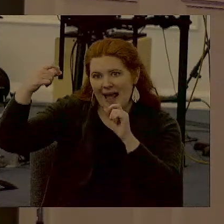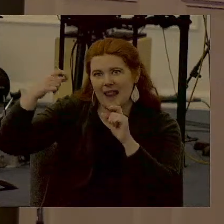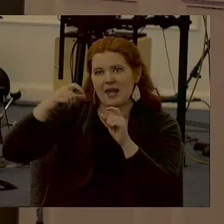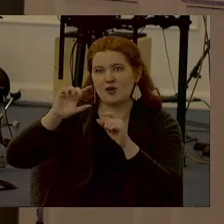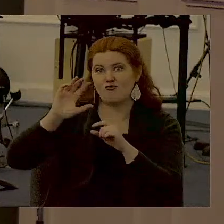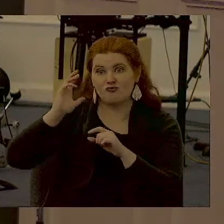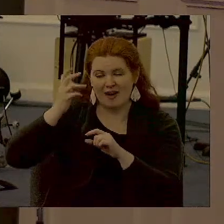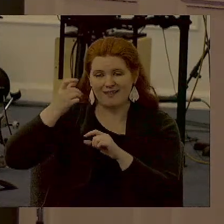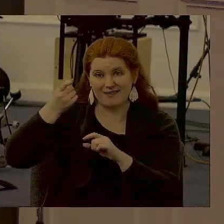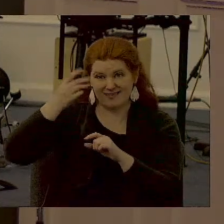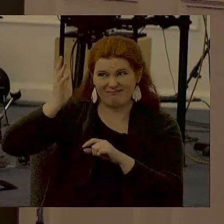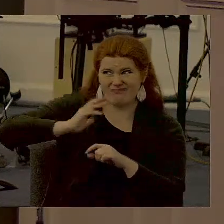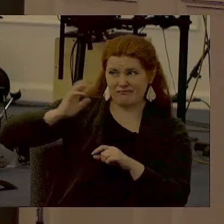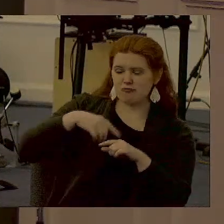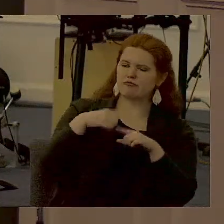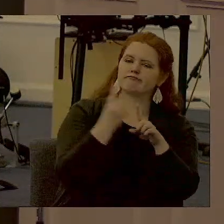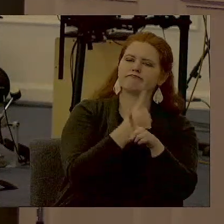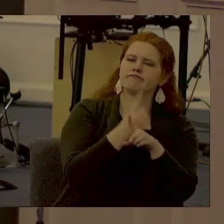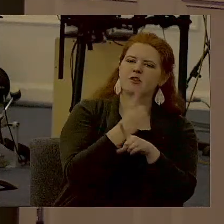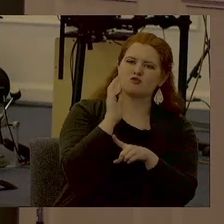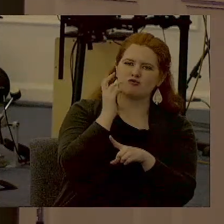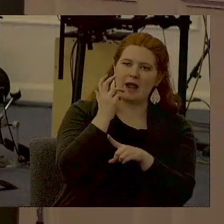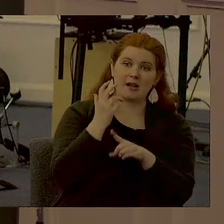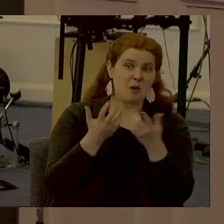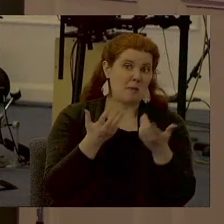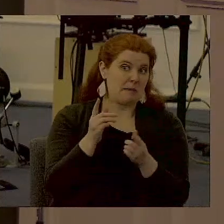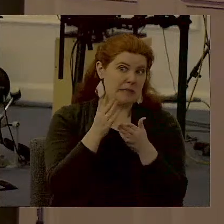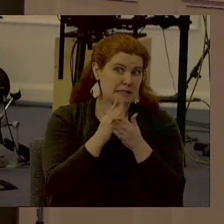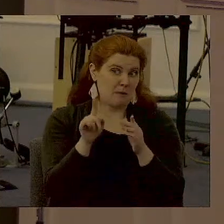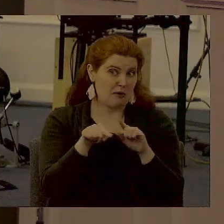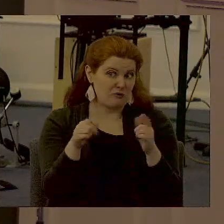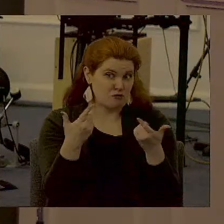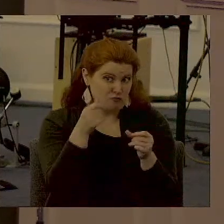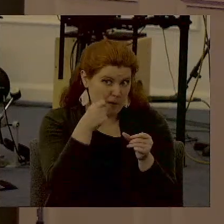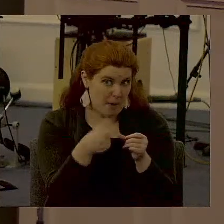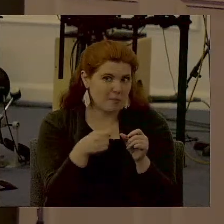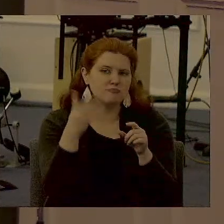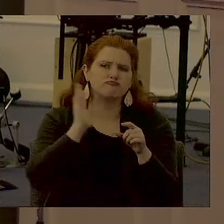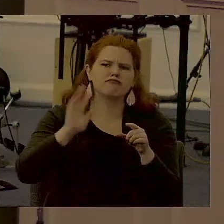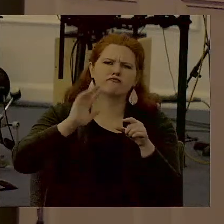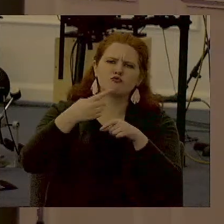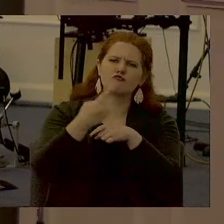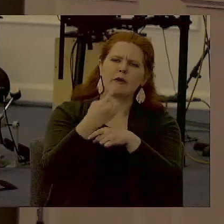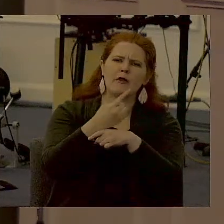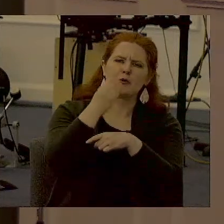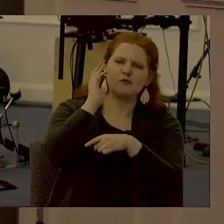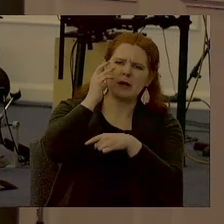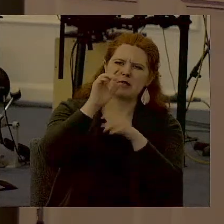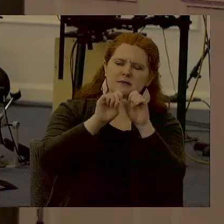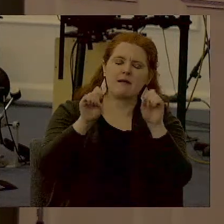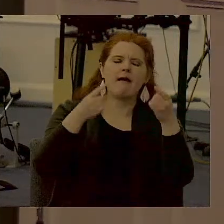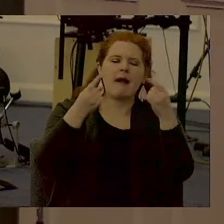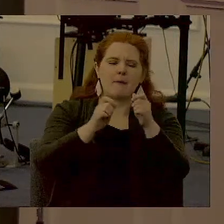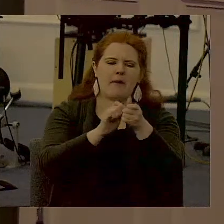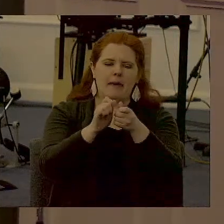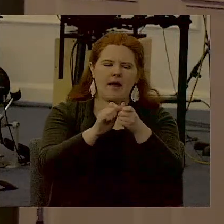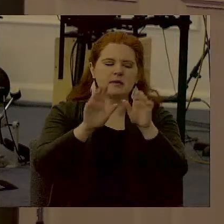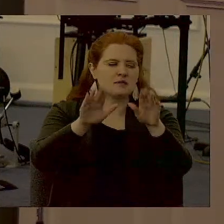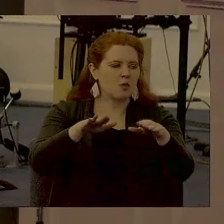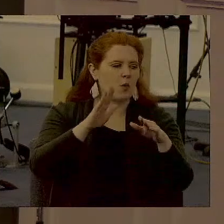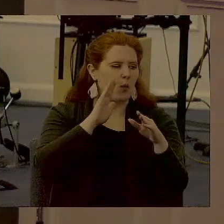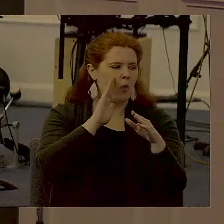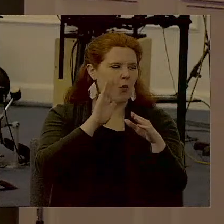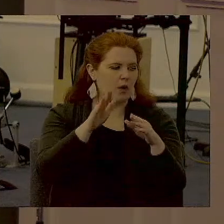was just radio. Maybe some of you remember this. And I called in because there was this contest where they said, okay, we're going to